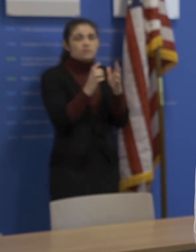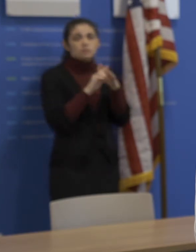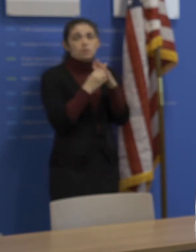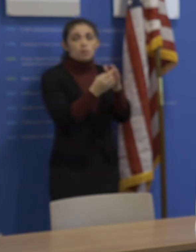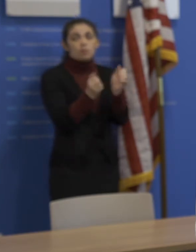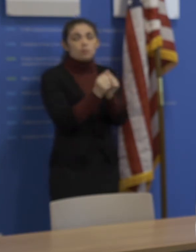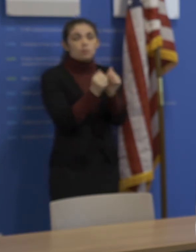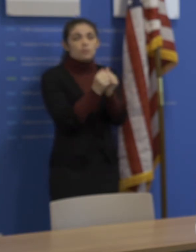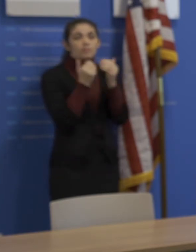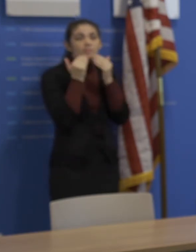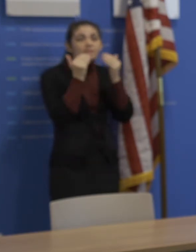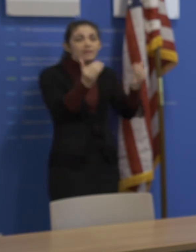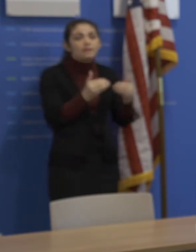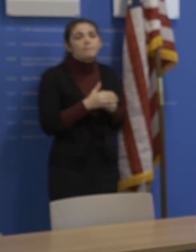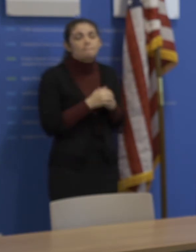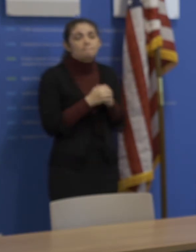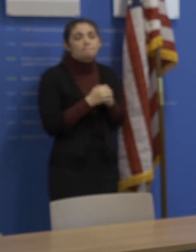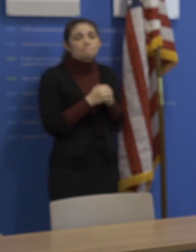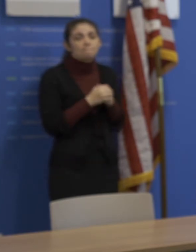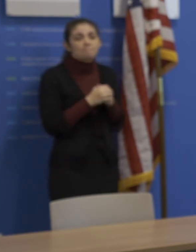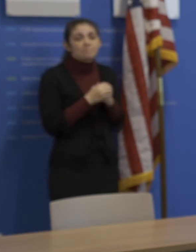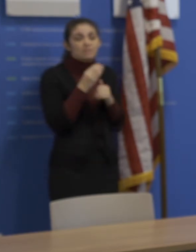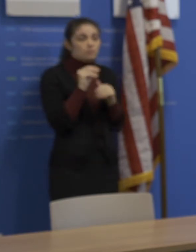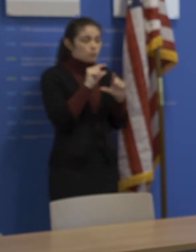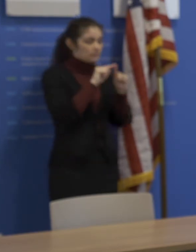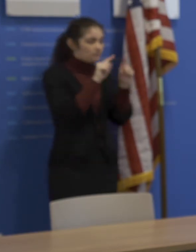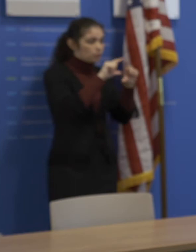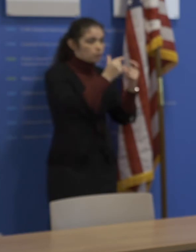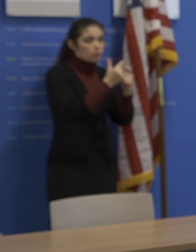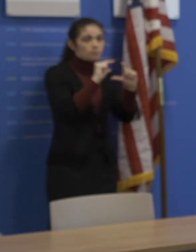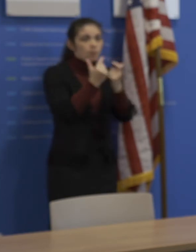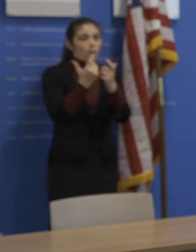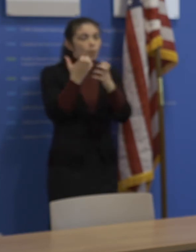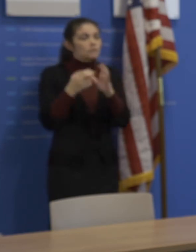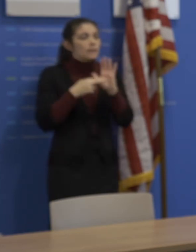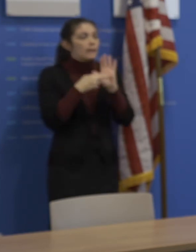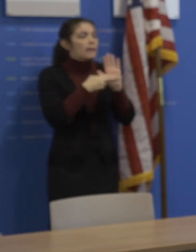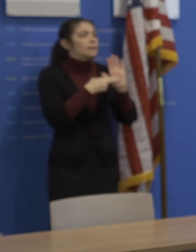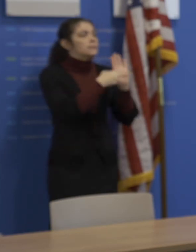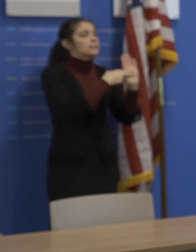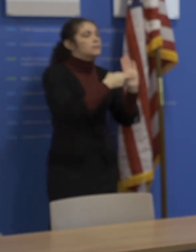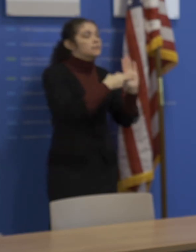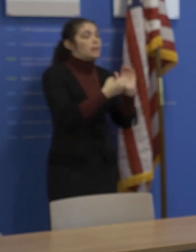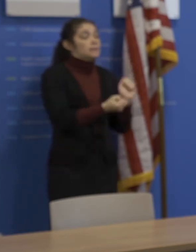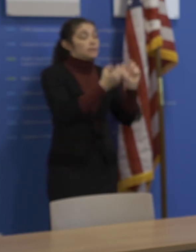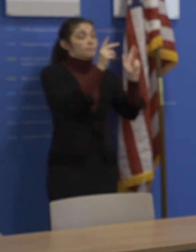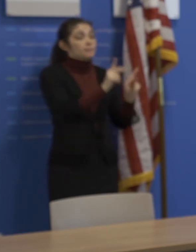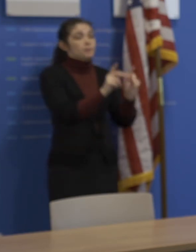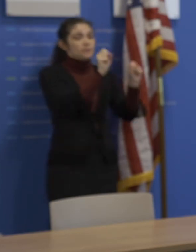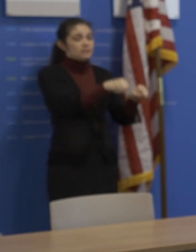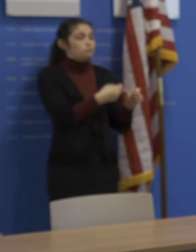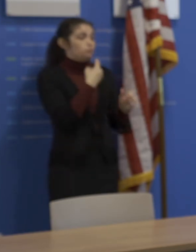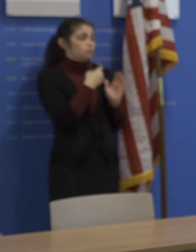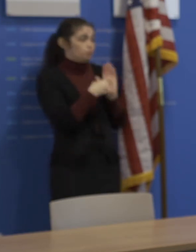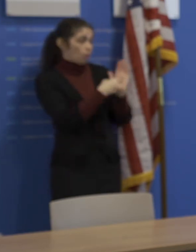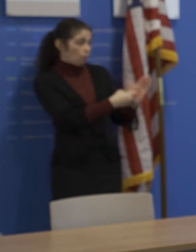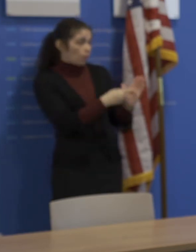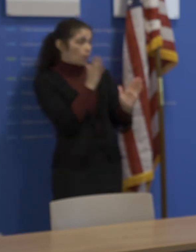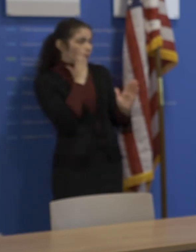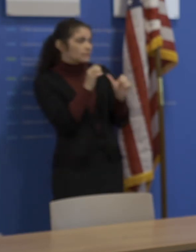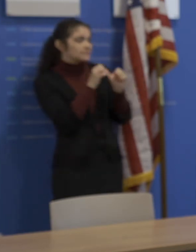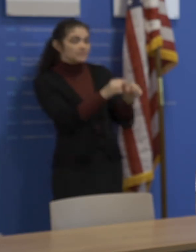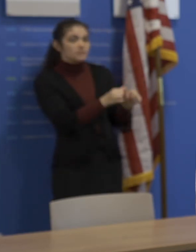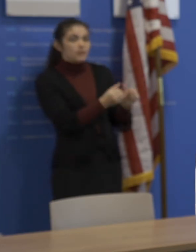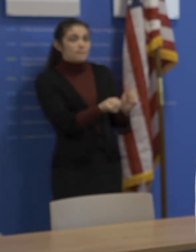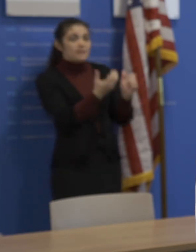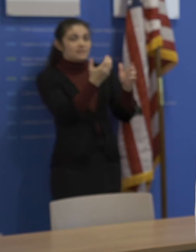today with gratitude for a few groups. I want to continue to highlight, there are just countless people that I could highlight, and I will continue to do it as long